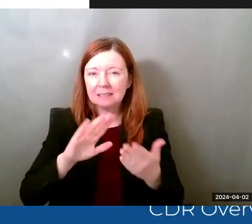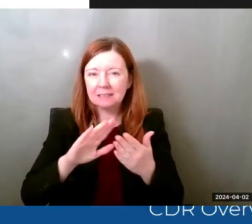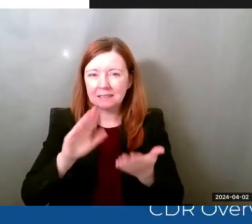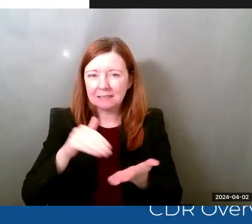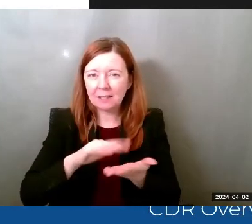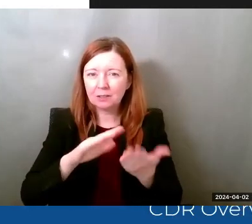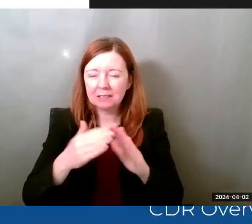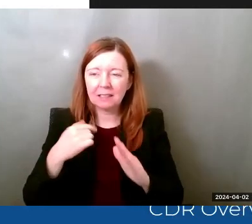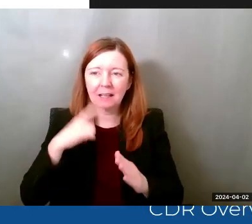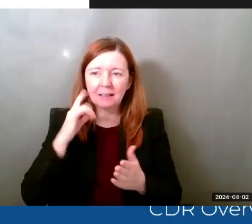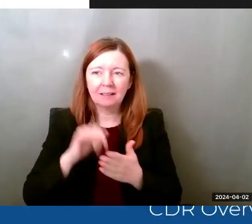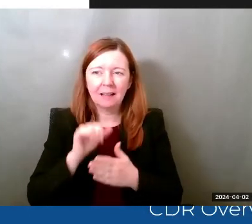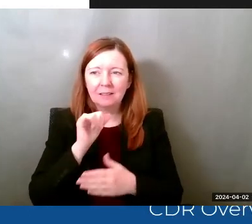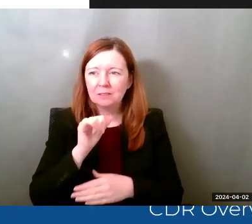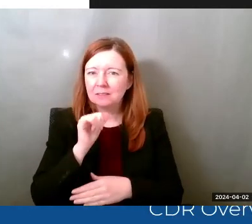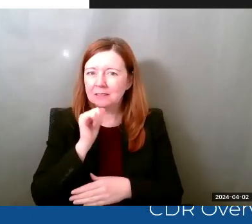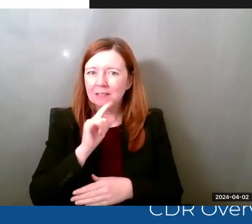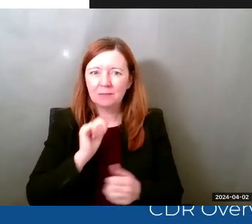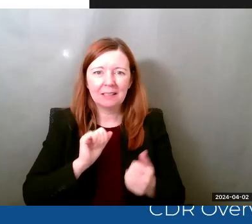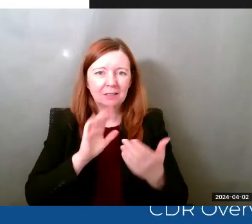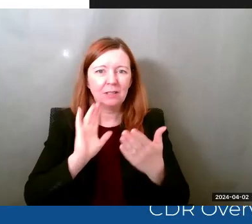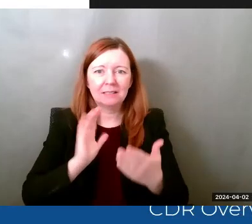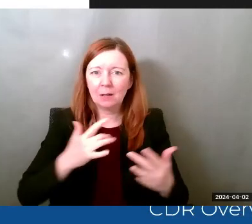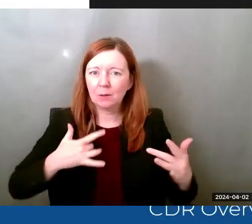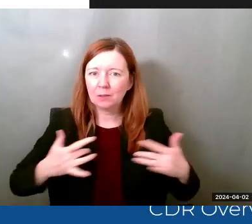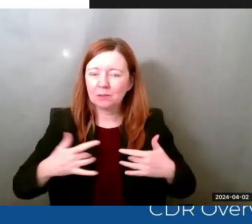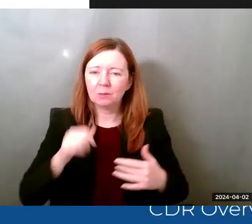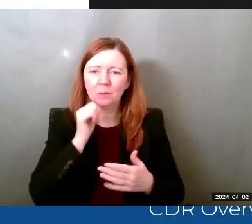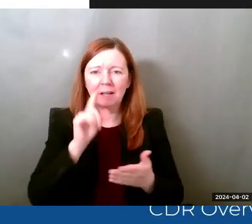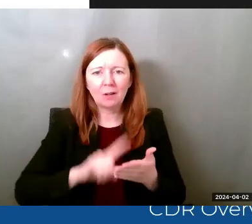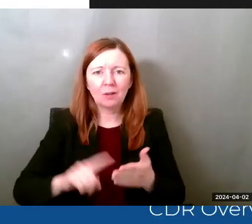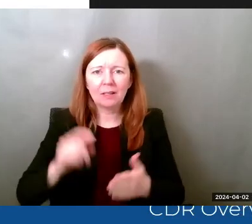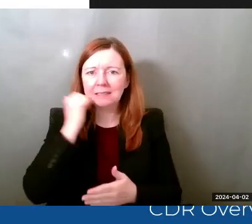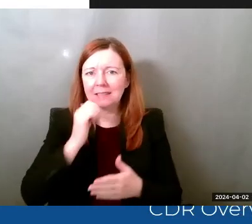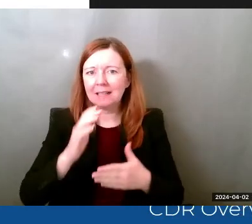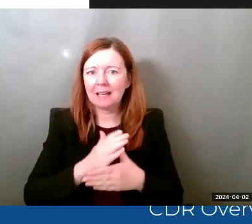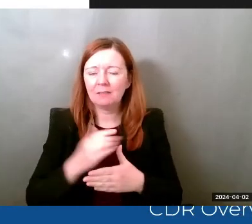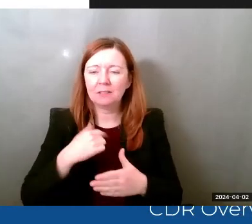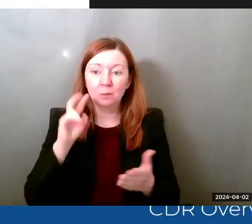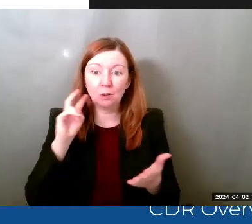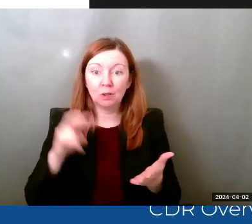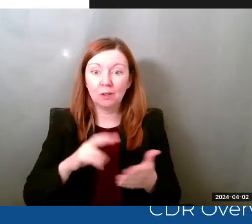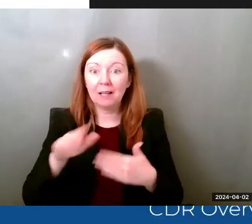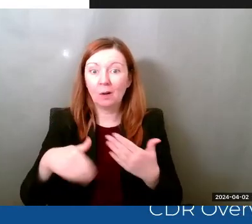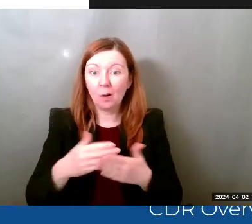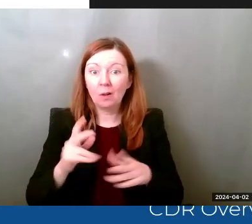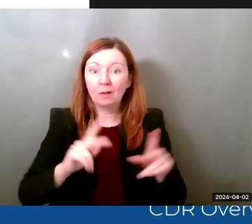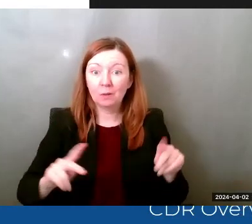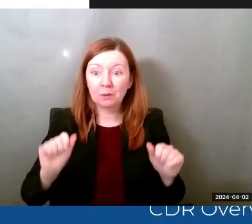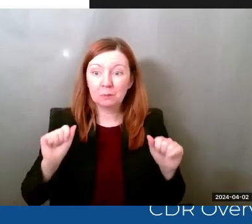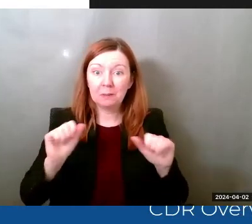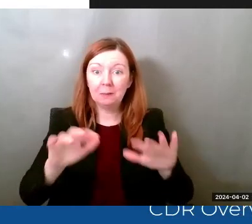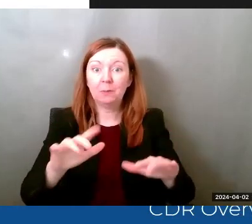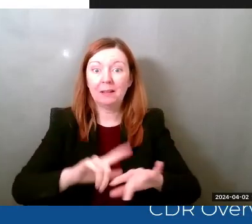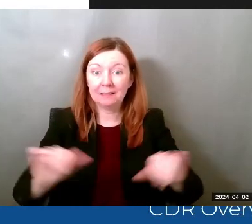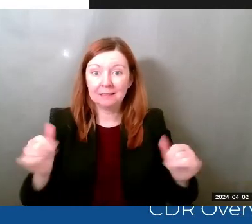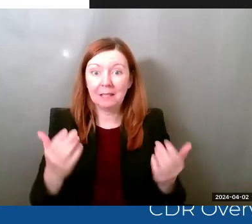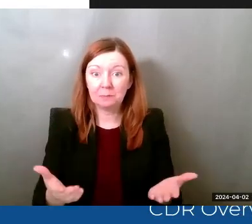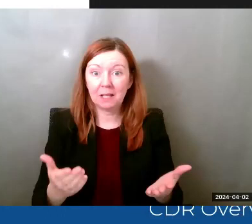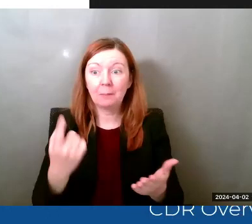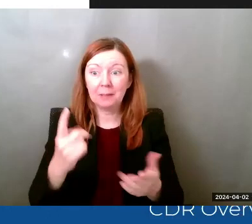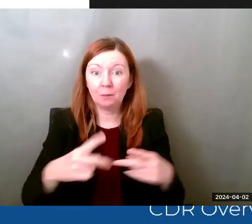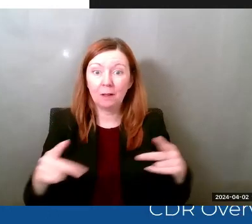also doesn't really address our concern that we're not looking at daily averages, we're looking at all those people at the same time in